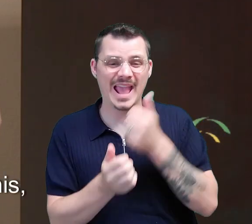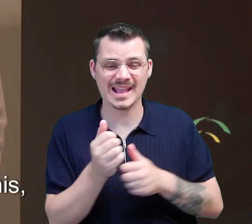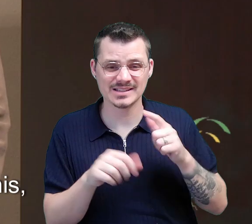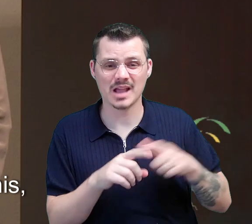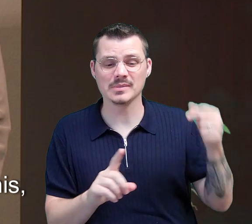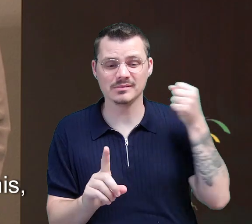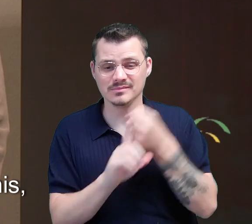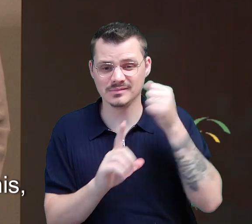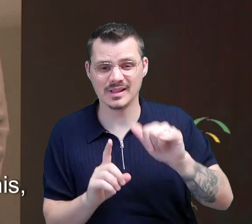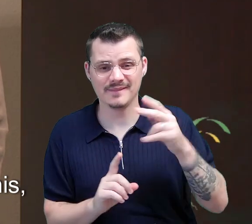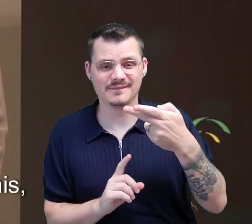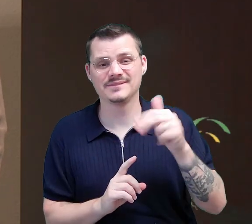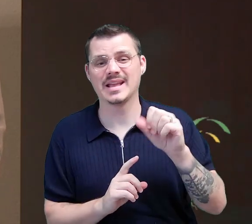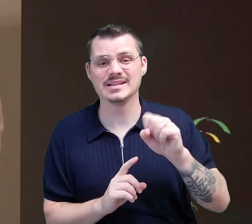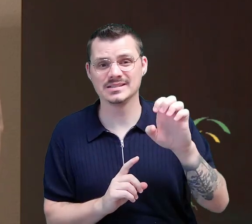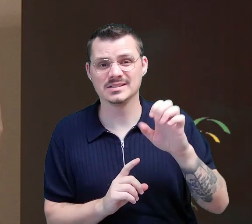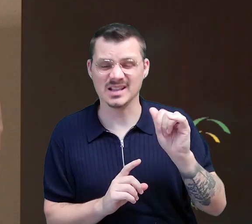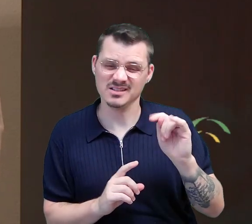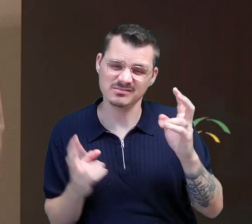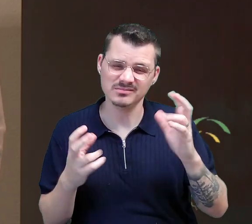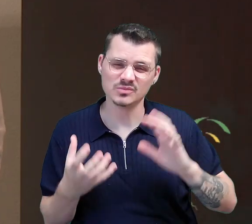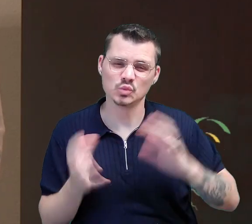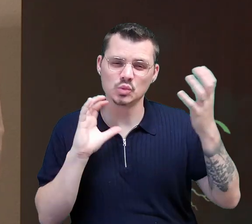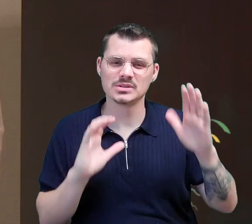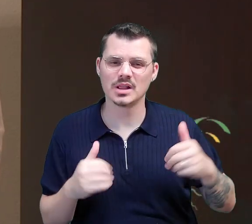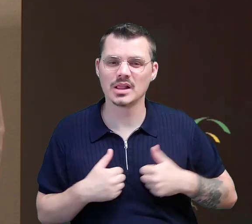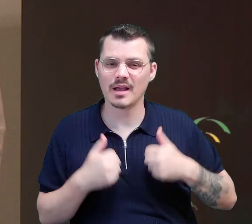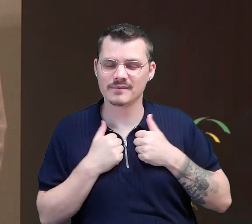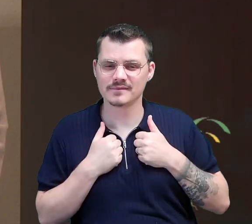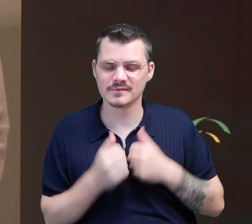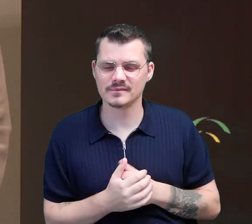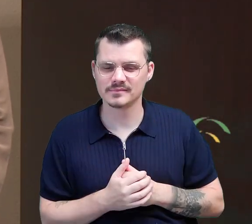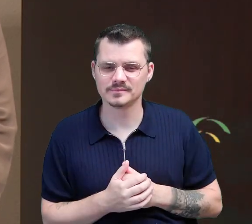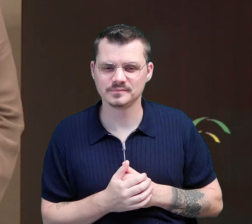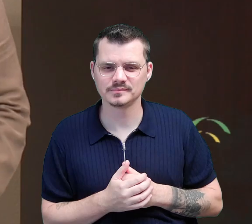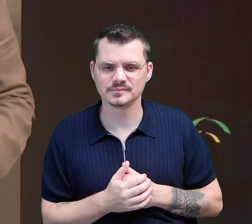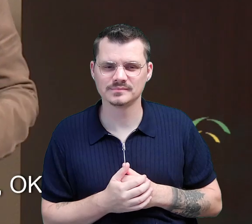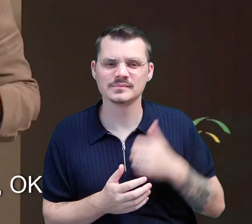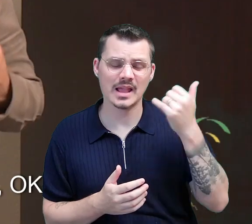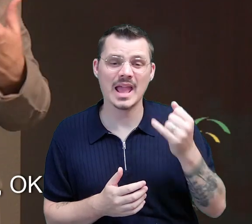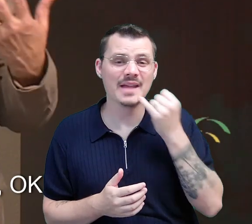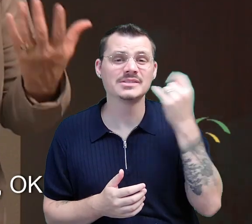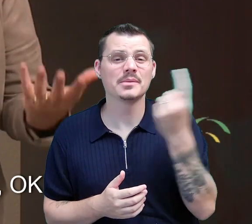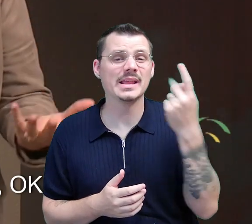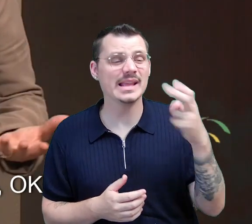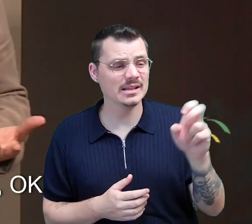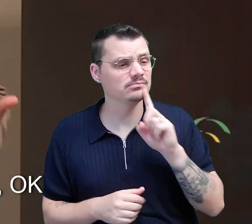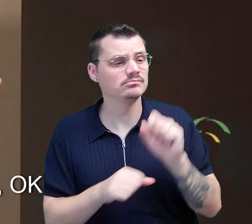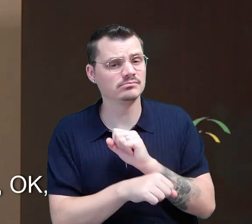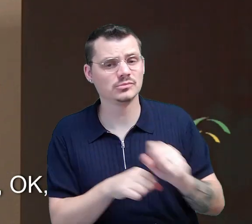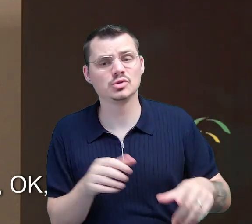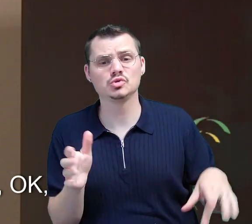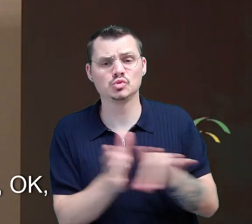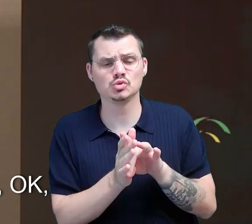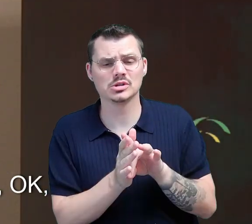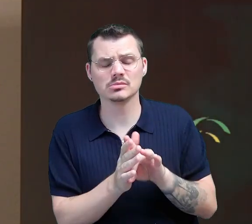each time he has a phase like this, it kind of ruins his life. Now, if that's truly something he's